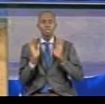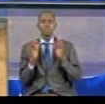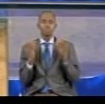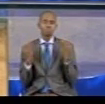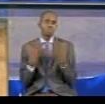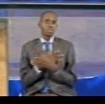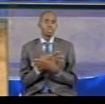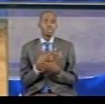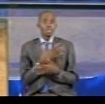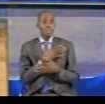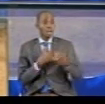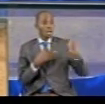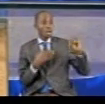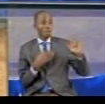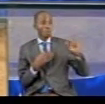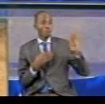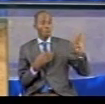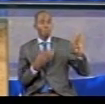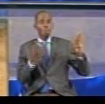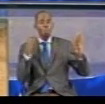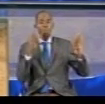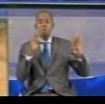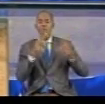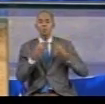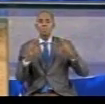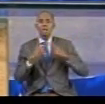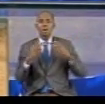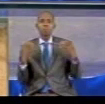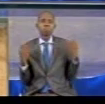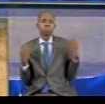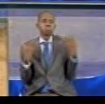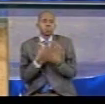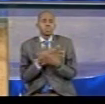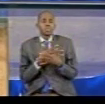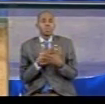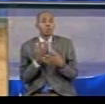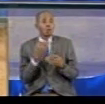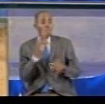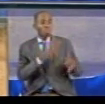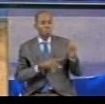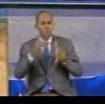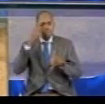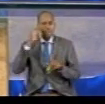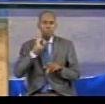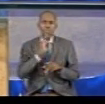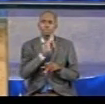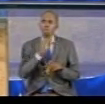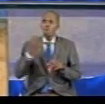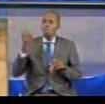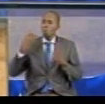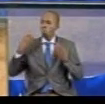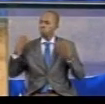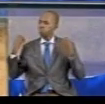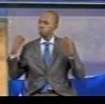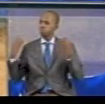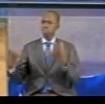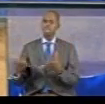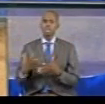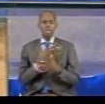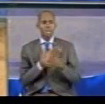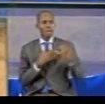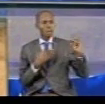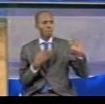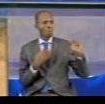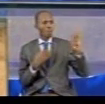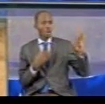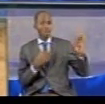was so afraid of the people because they were many. And Moab was distressed. His